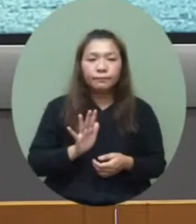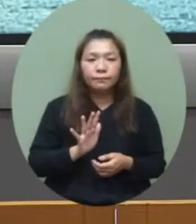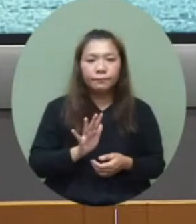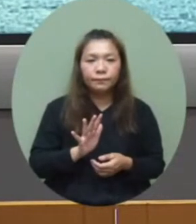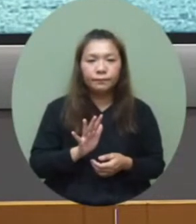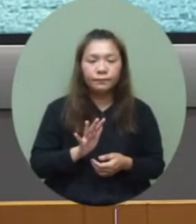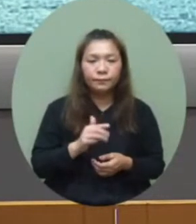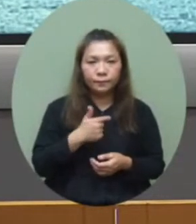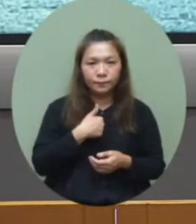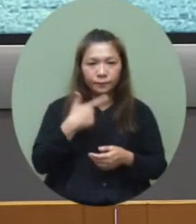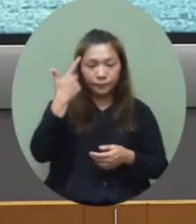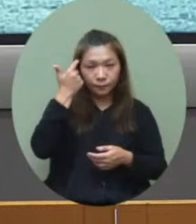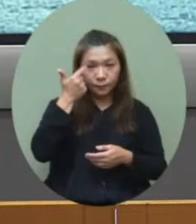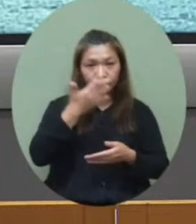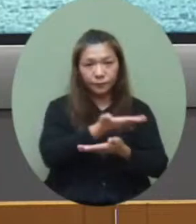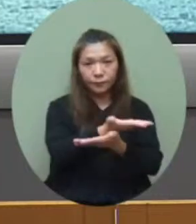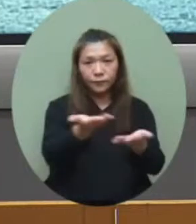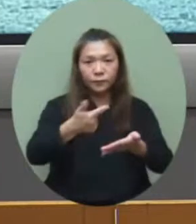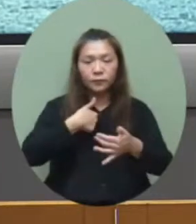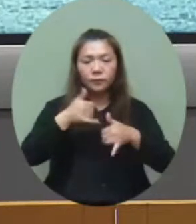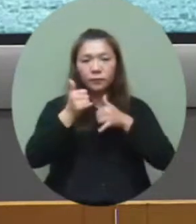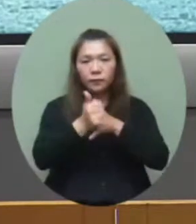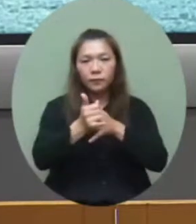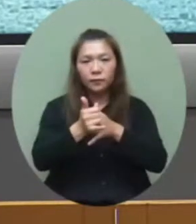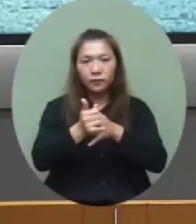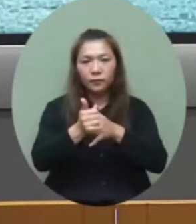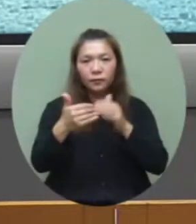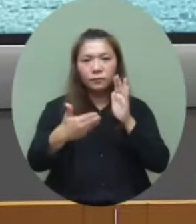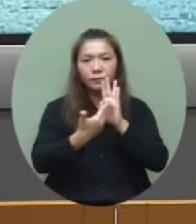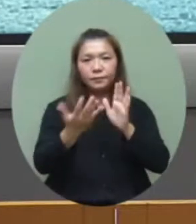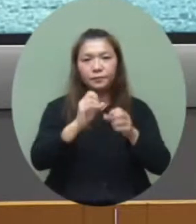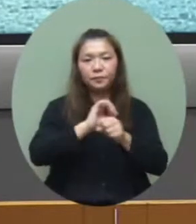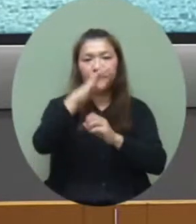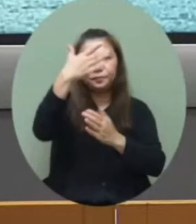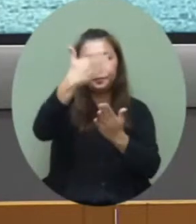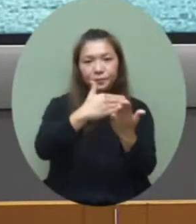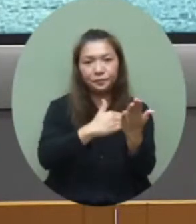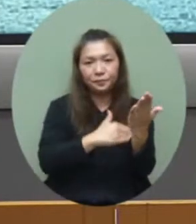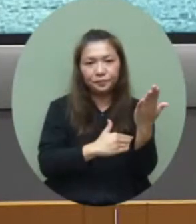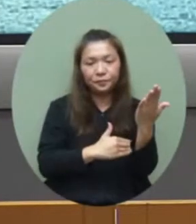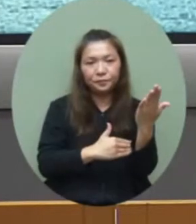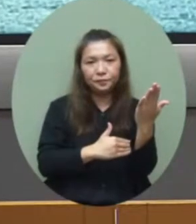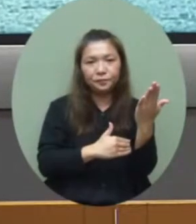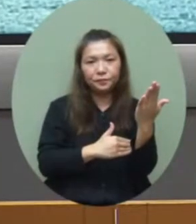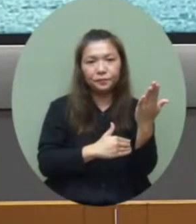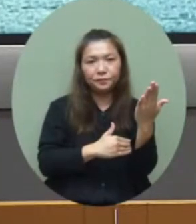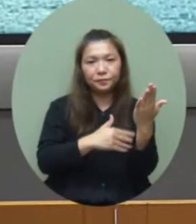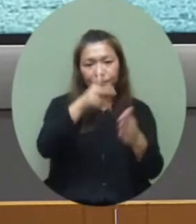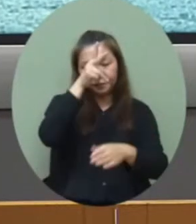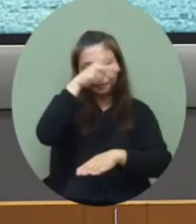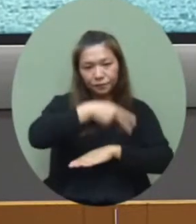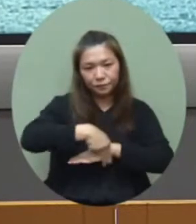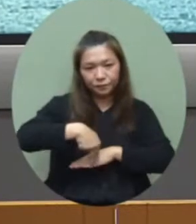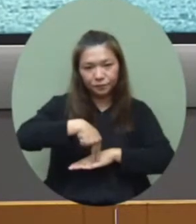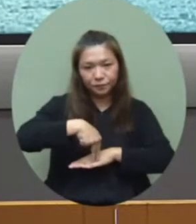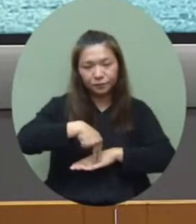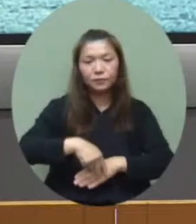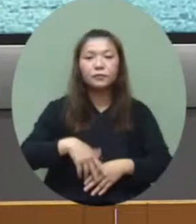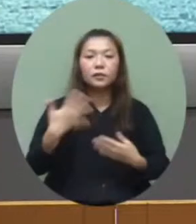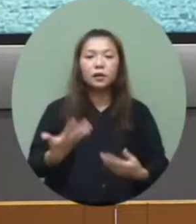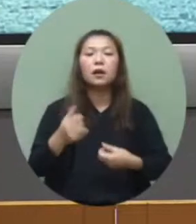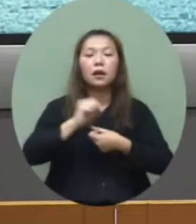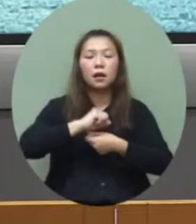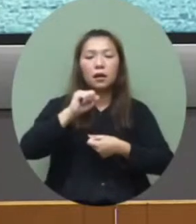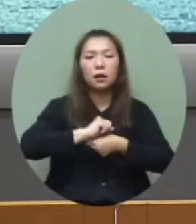that the rate of increase will be slow enough. And we don't want to see many cases. We urge everybody to observe